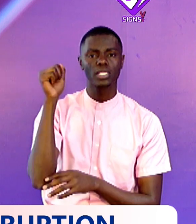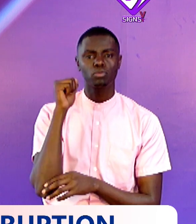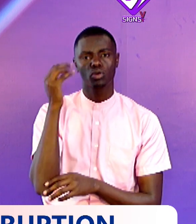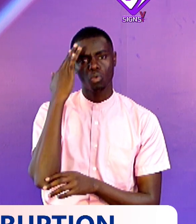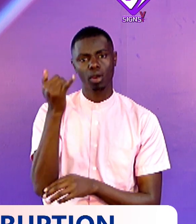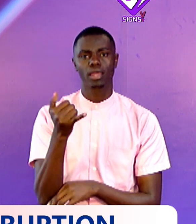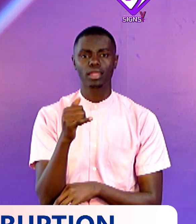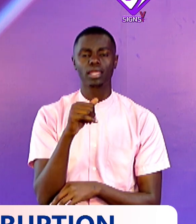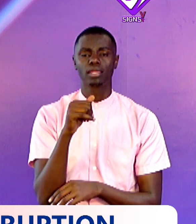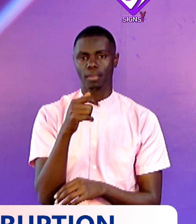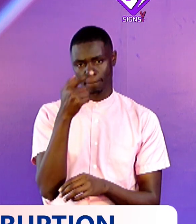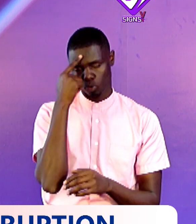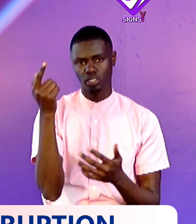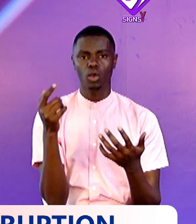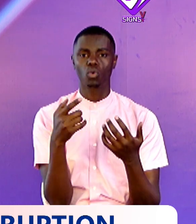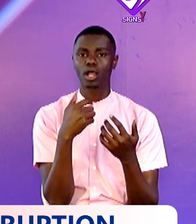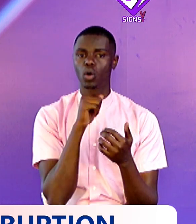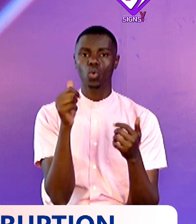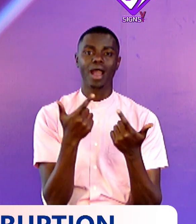she was not giving room for